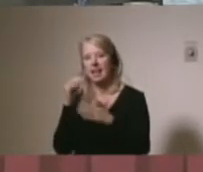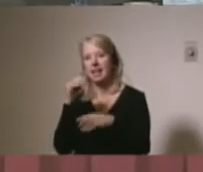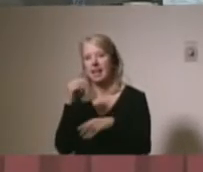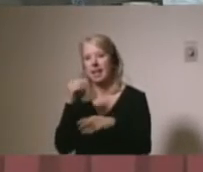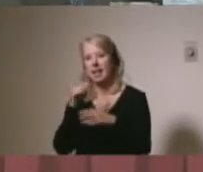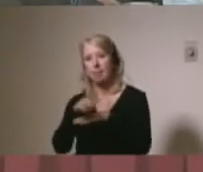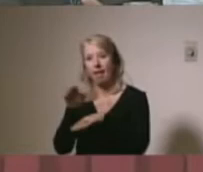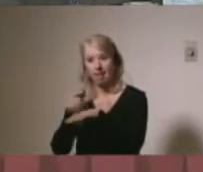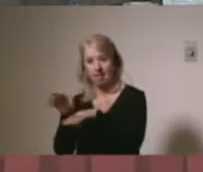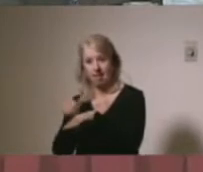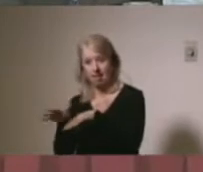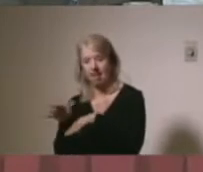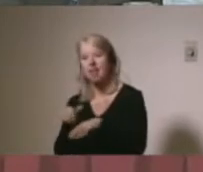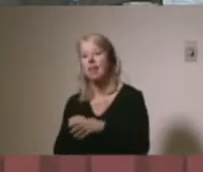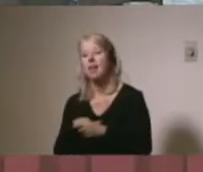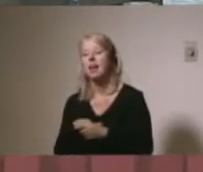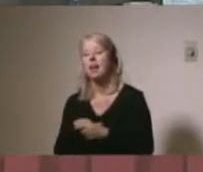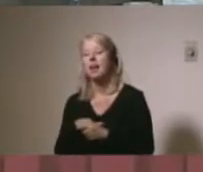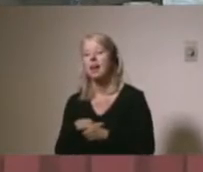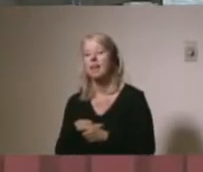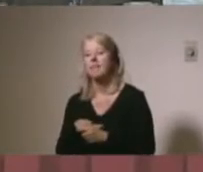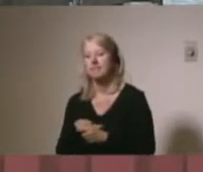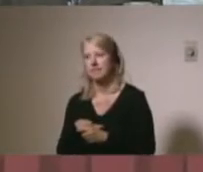what's happening is,